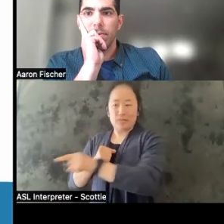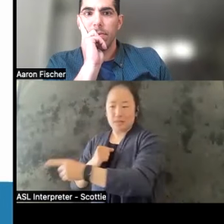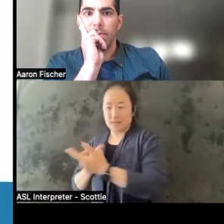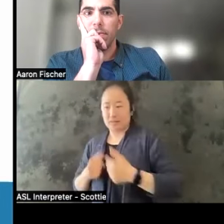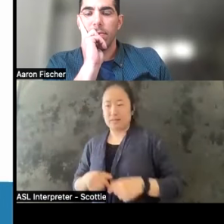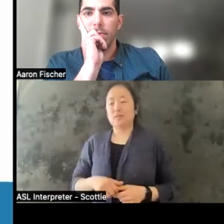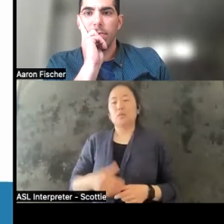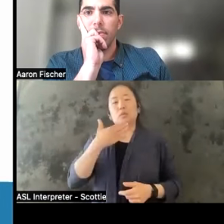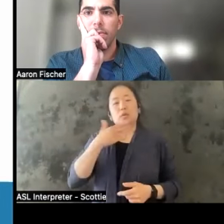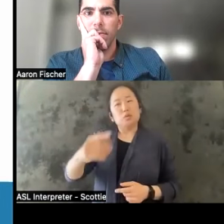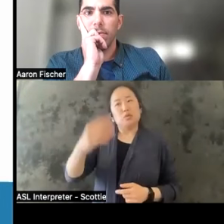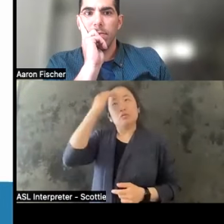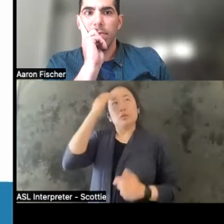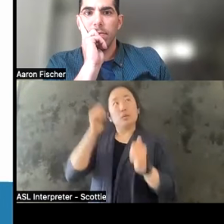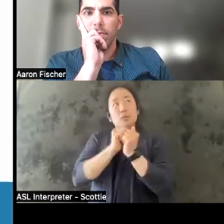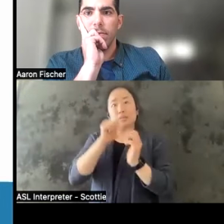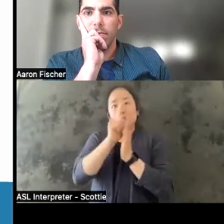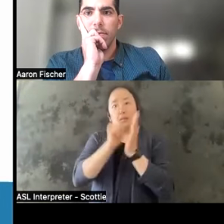them.